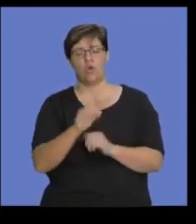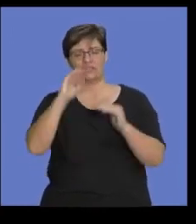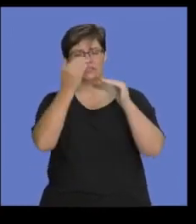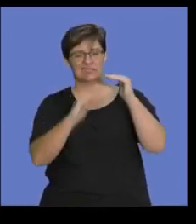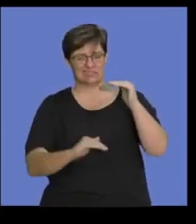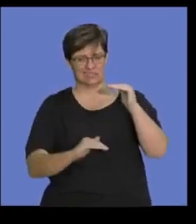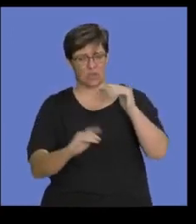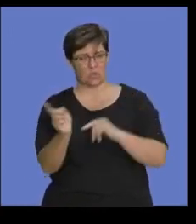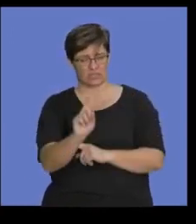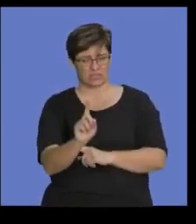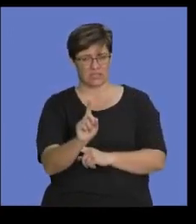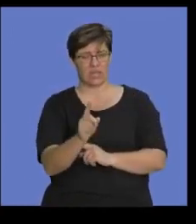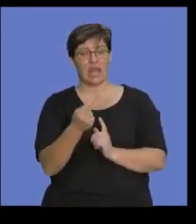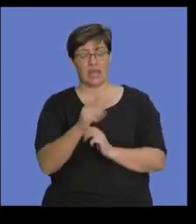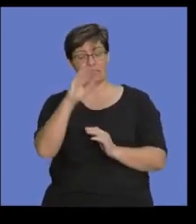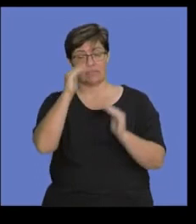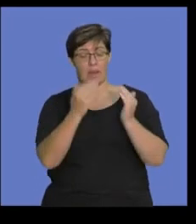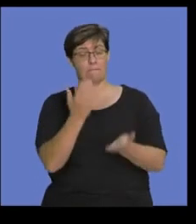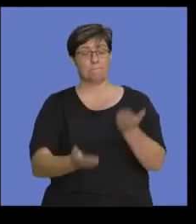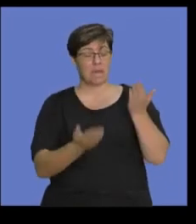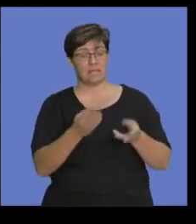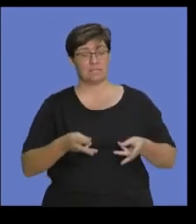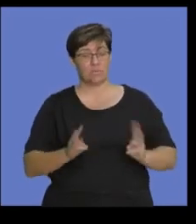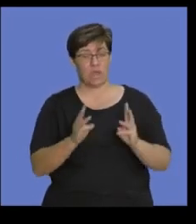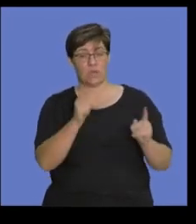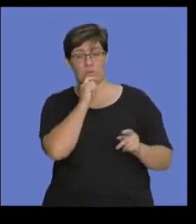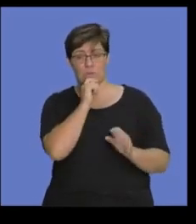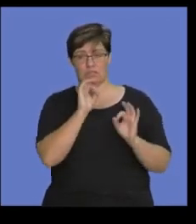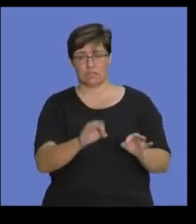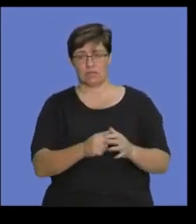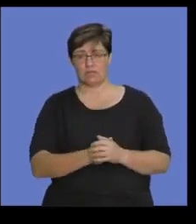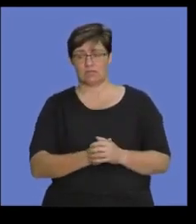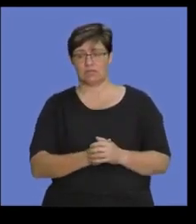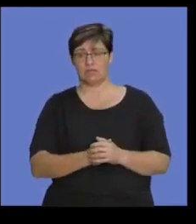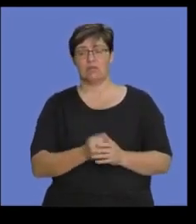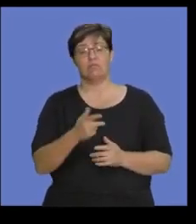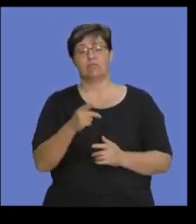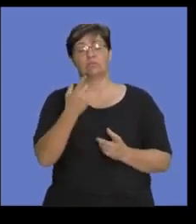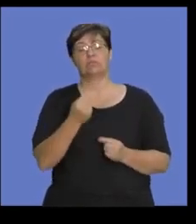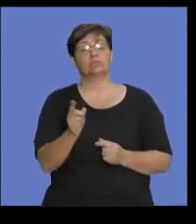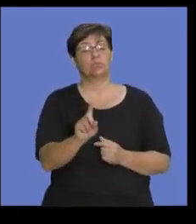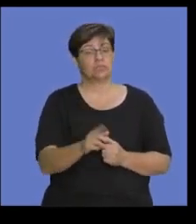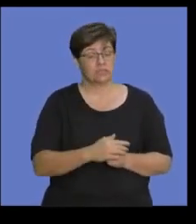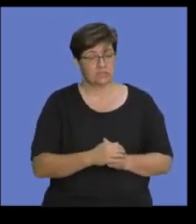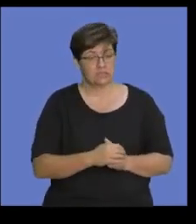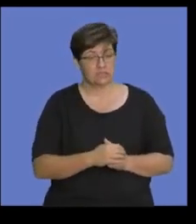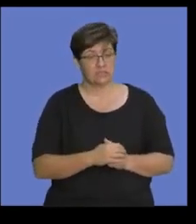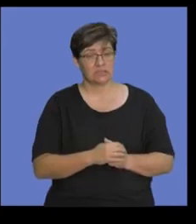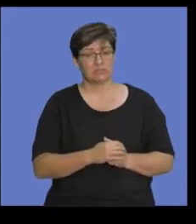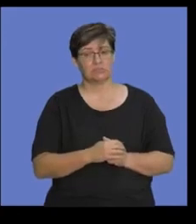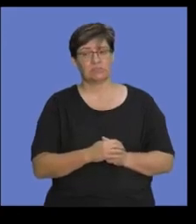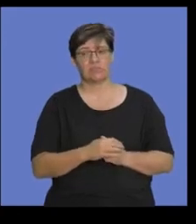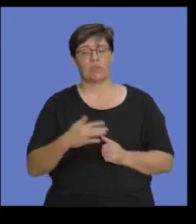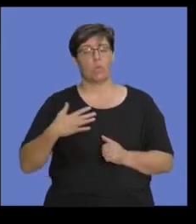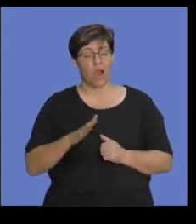rate of depreciation if the reducing balance method was used? So here, what we're going to look at